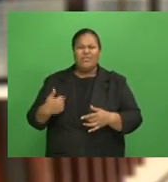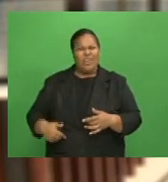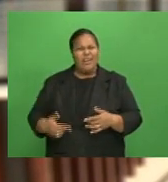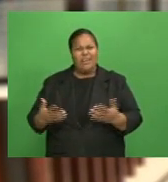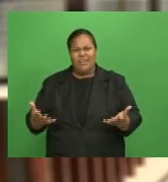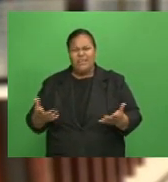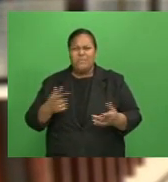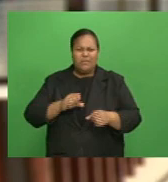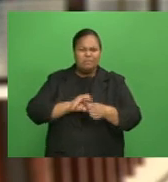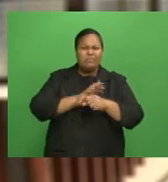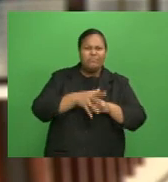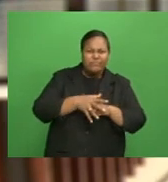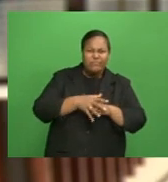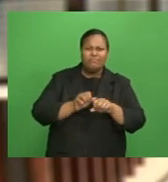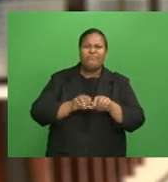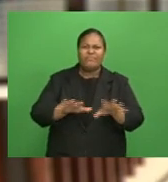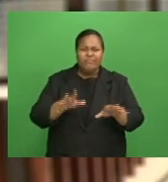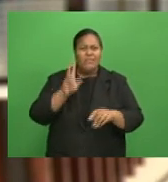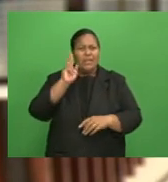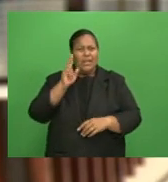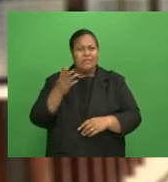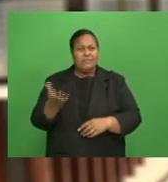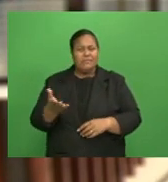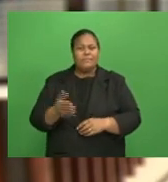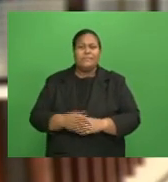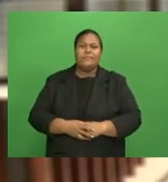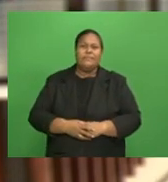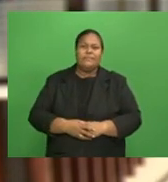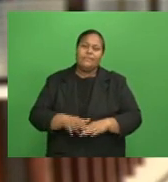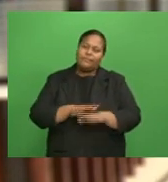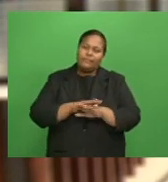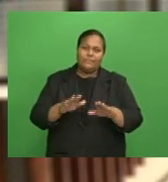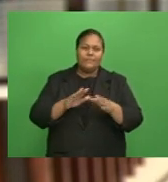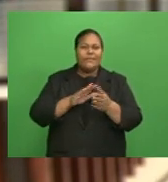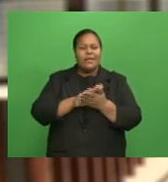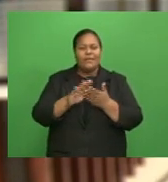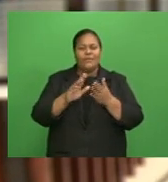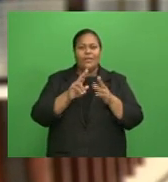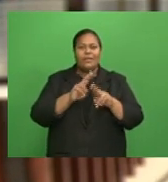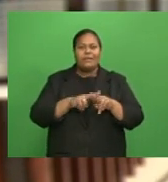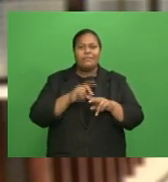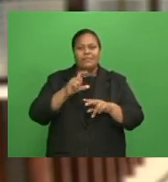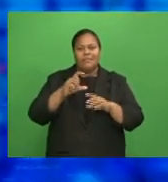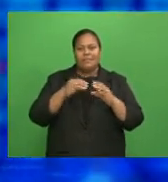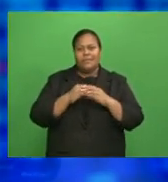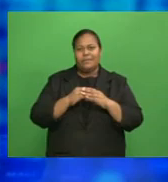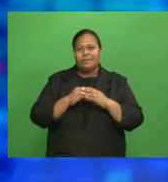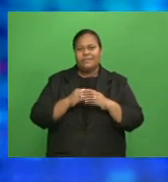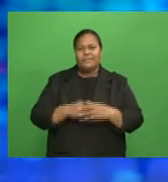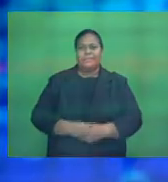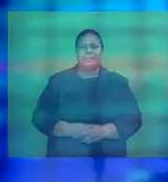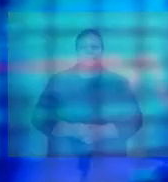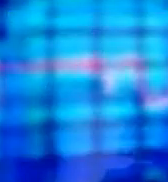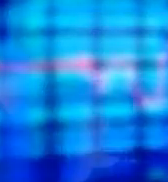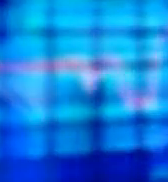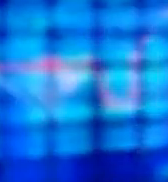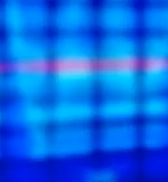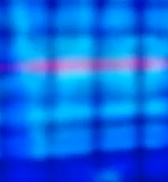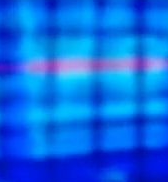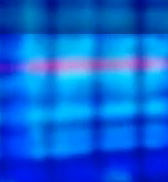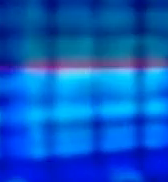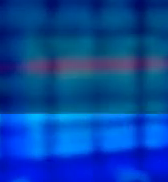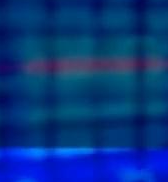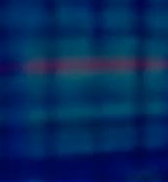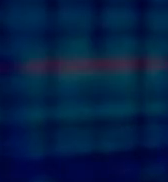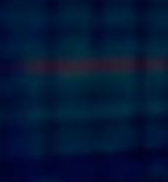of the coronavirus outbreak. That's all for this week from HFC Bank, Vinaka. Turning to today's exchange rates